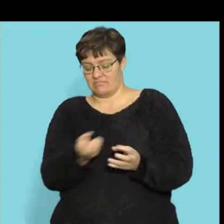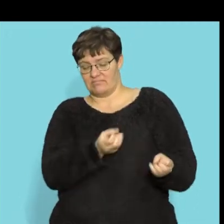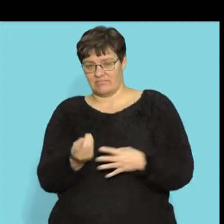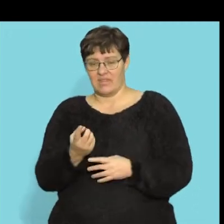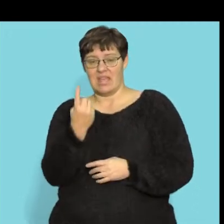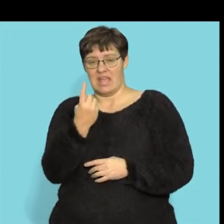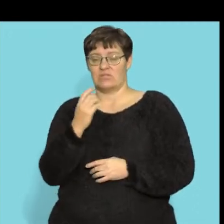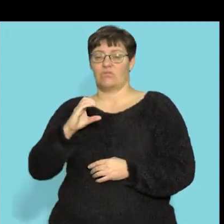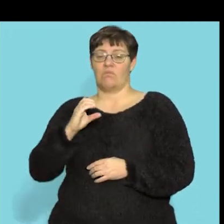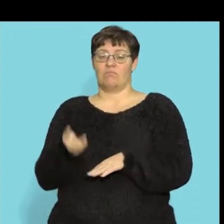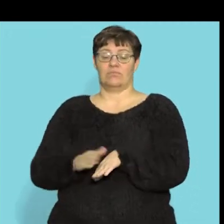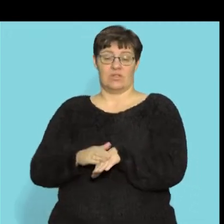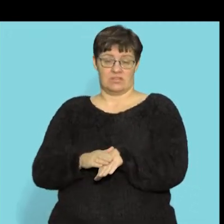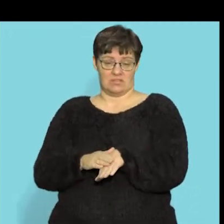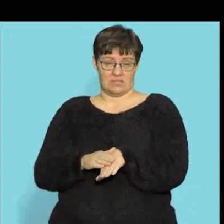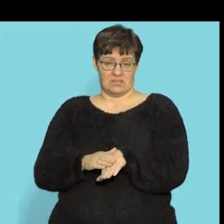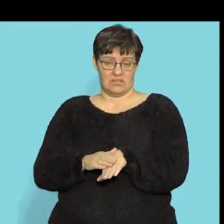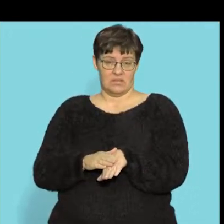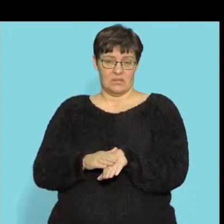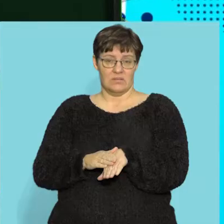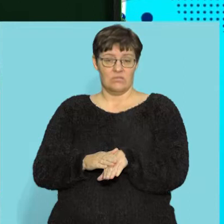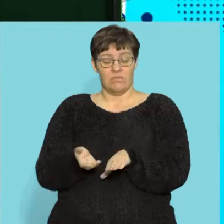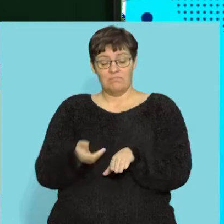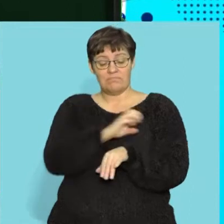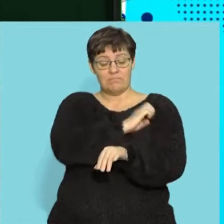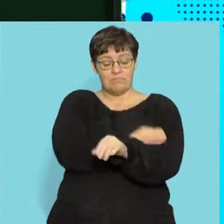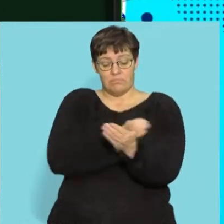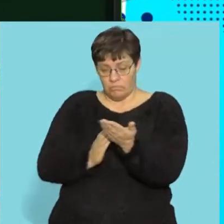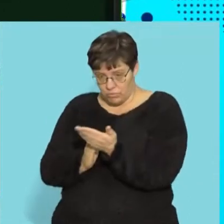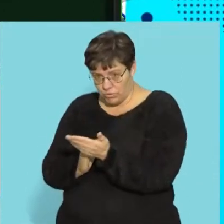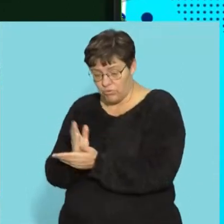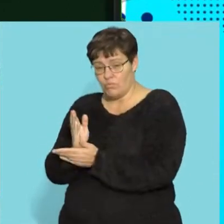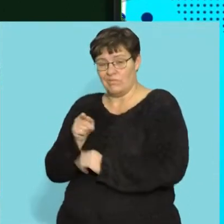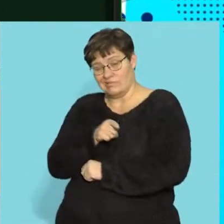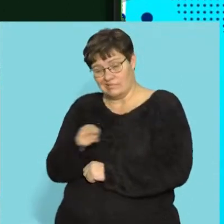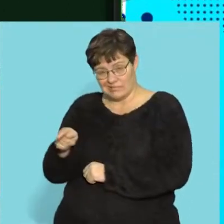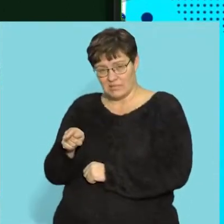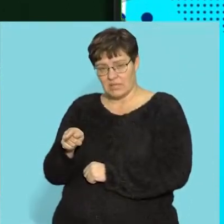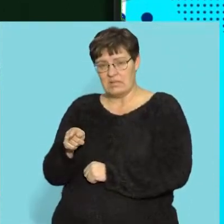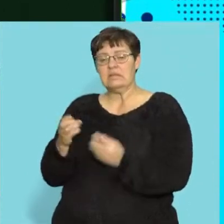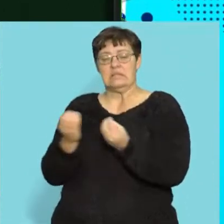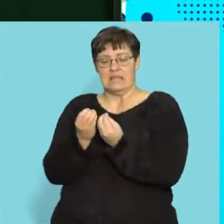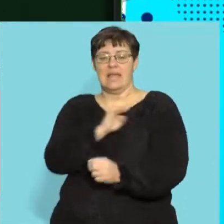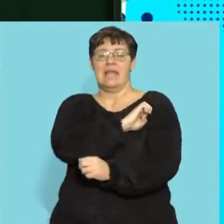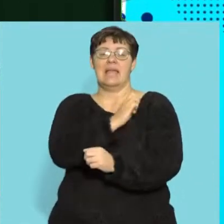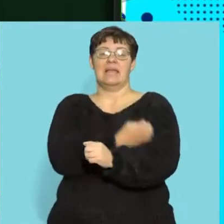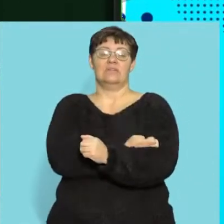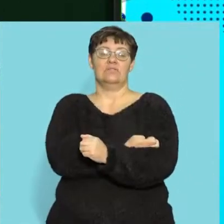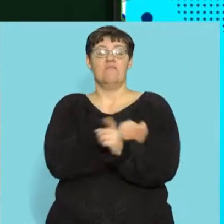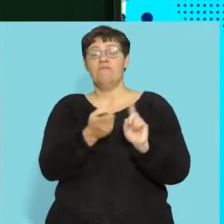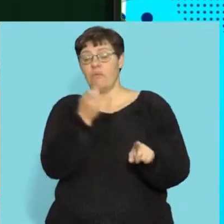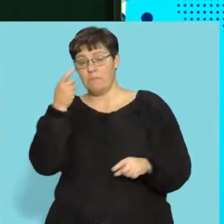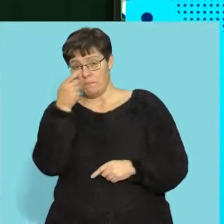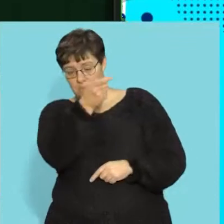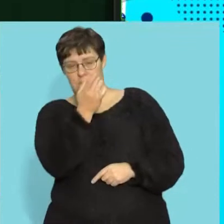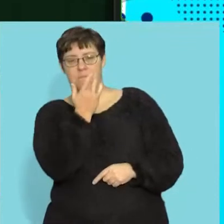energy for every coulomb of charge. So for this charge to move through a conducting material, there must be some energy, and this